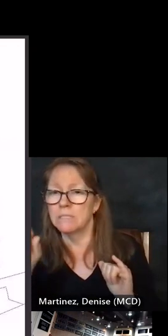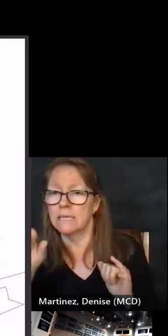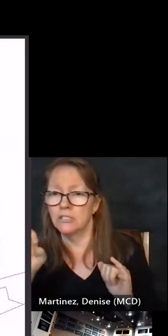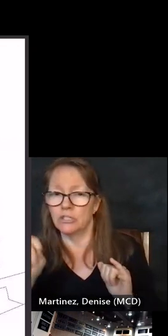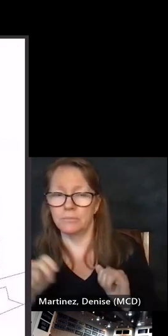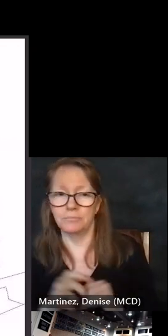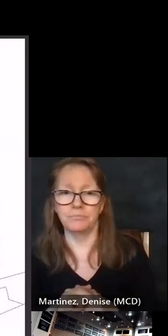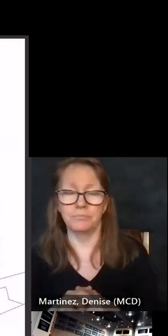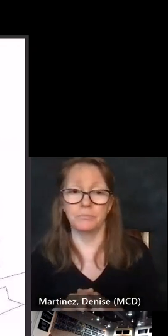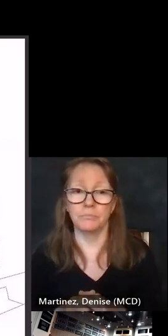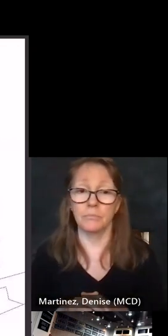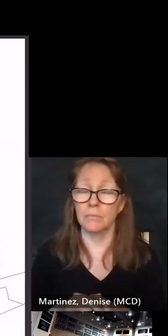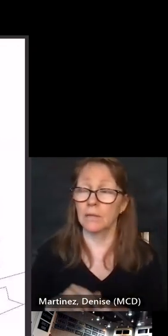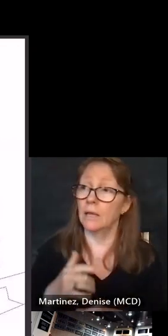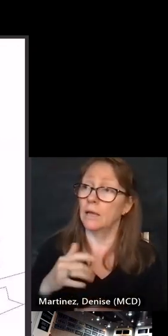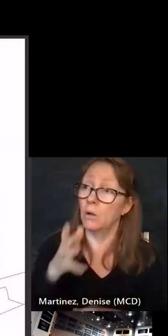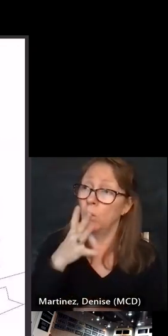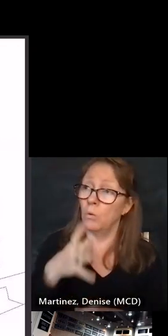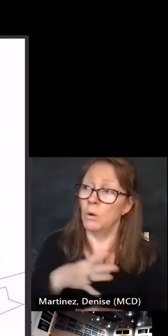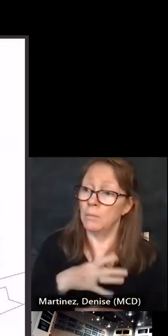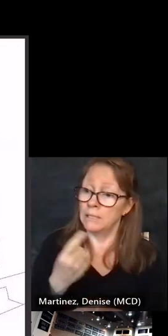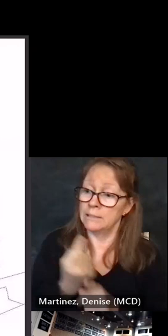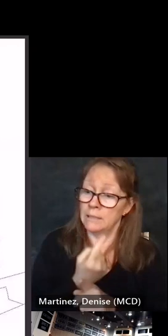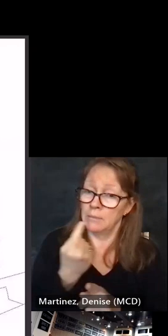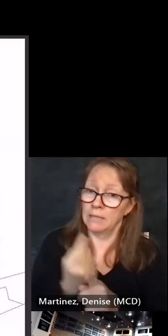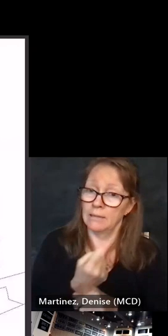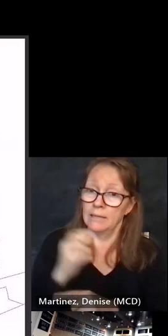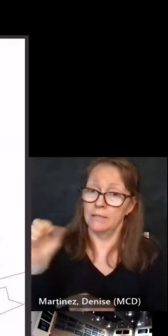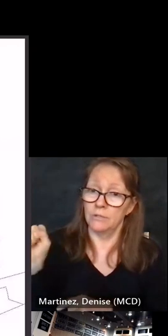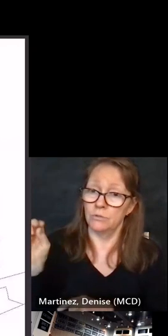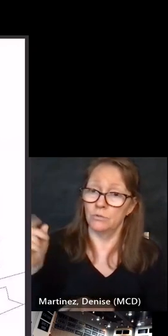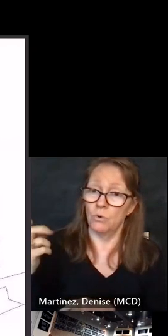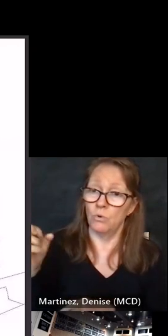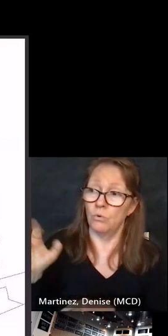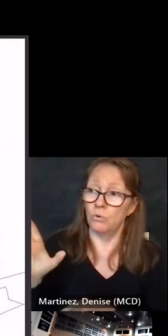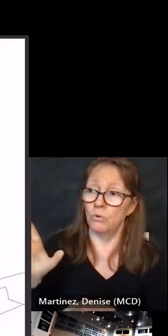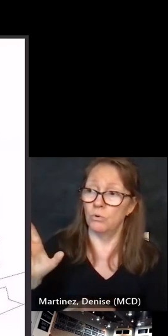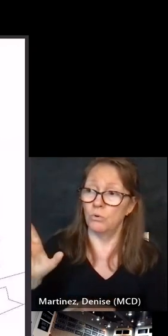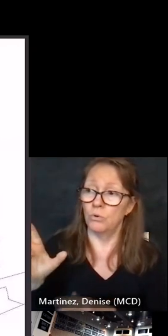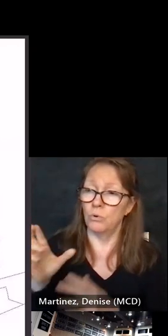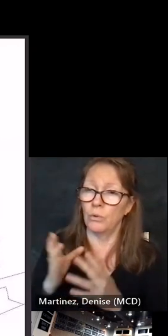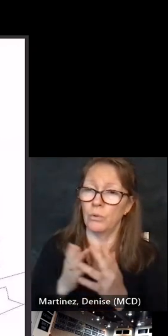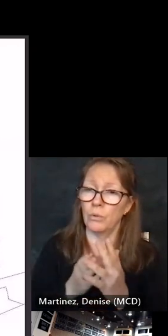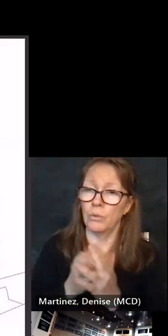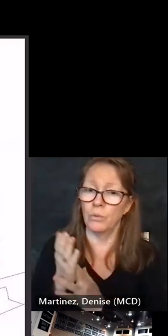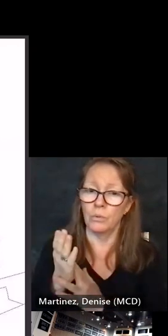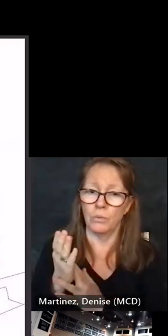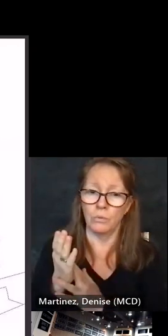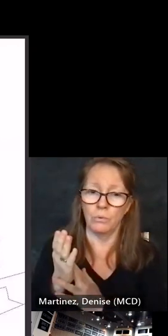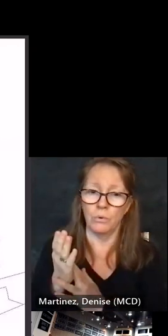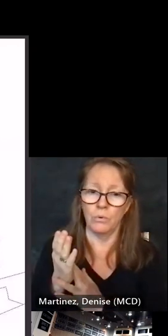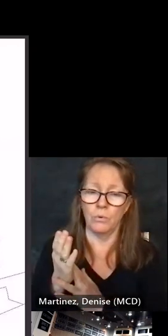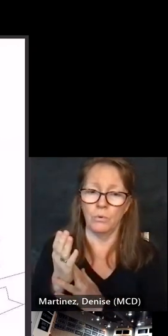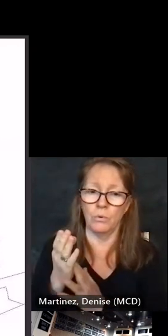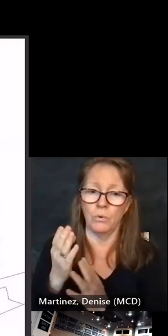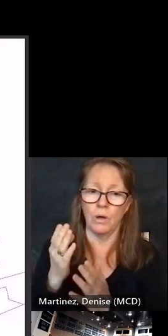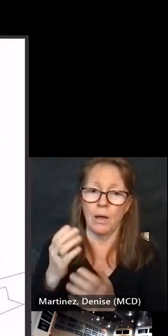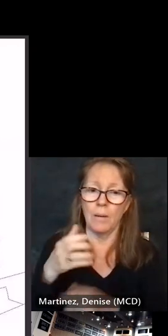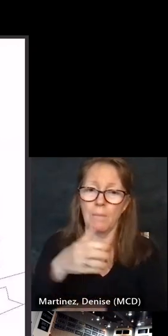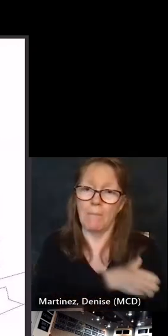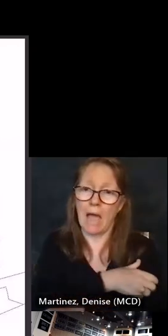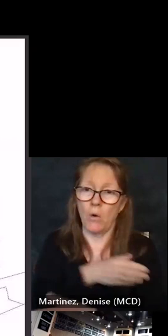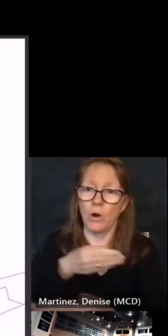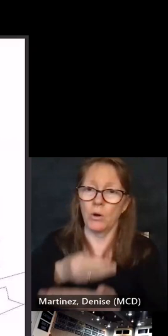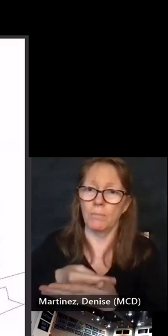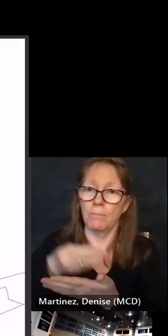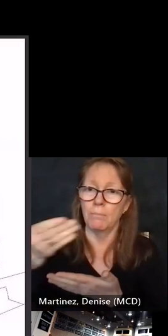Typically, when we've done solar, we've done it through like a power purchase agreement, where